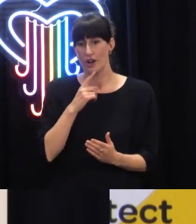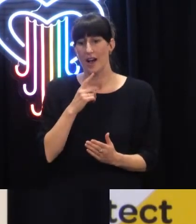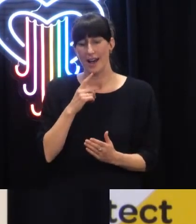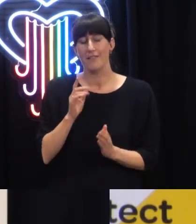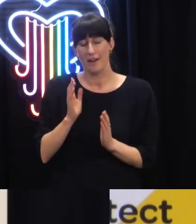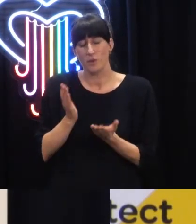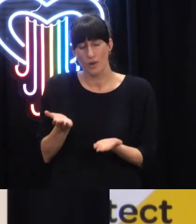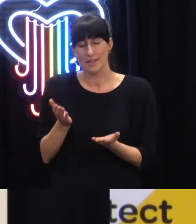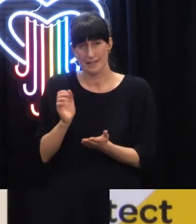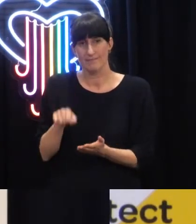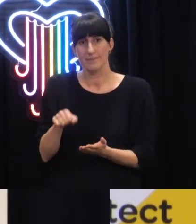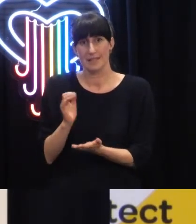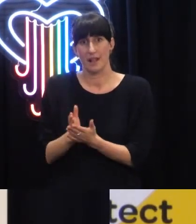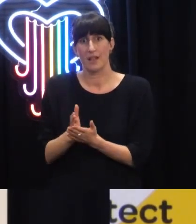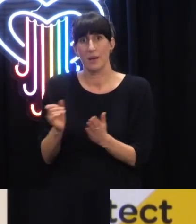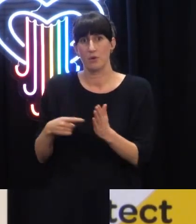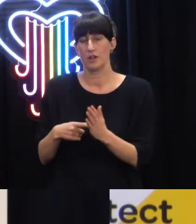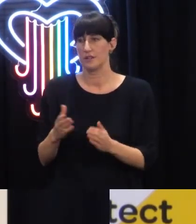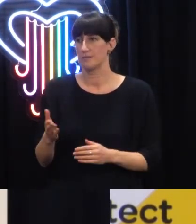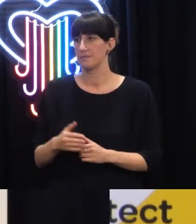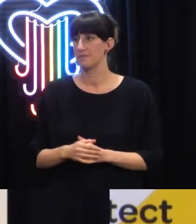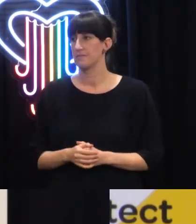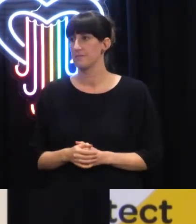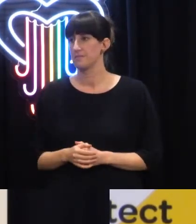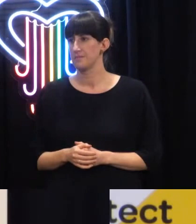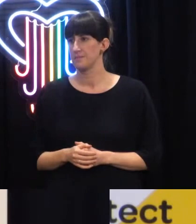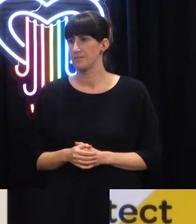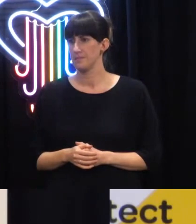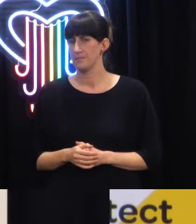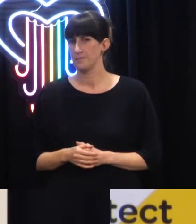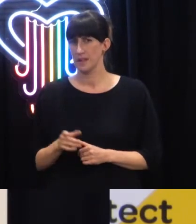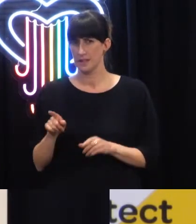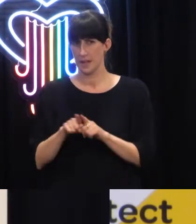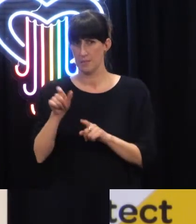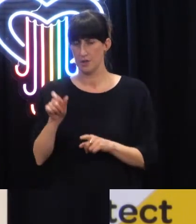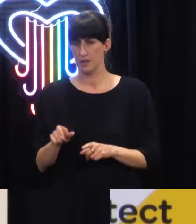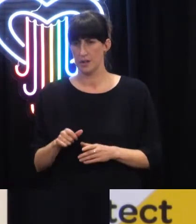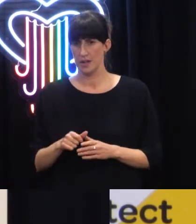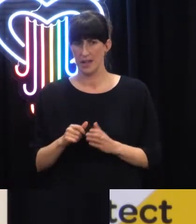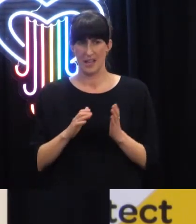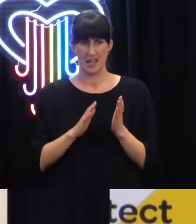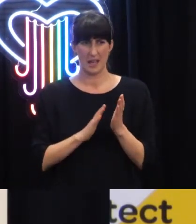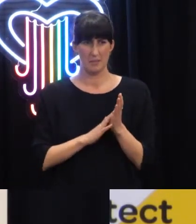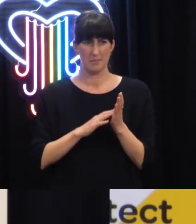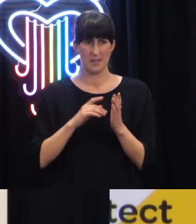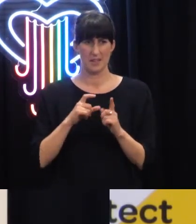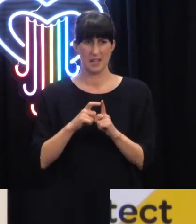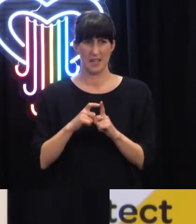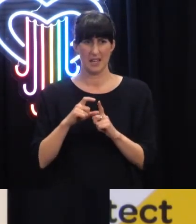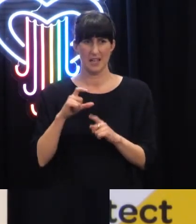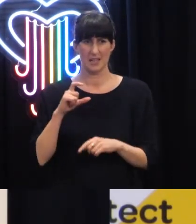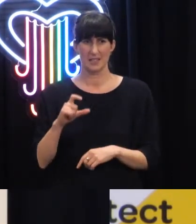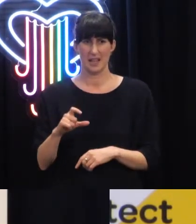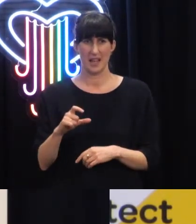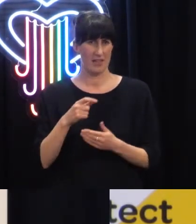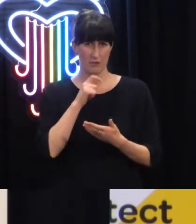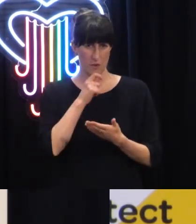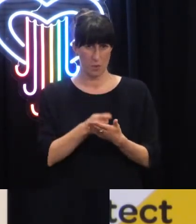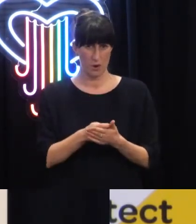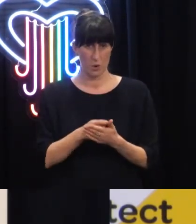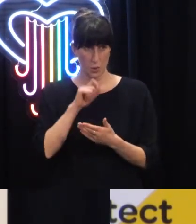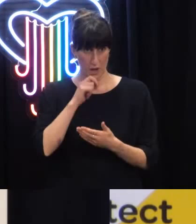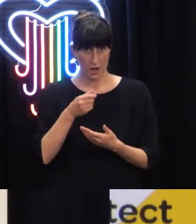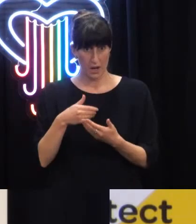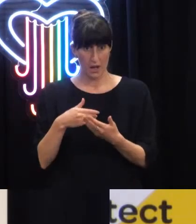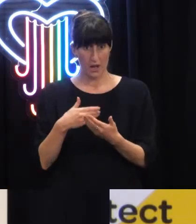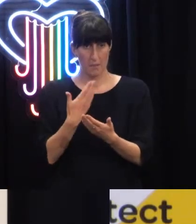now. Are you still hopeful that you'll be able to release an updated NDC ahead of COP26? Yes, that's our